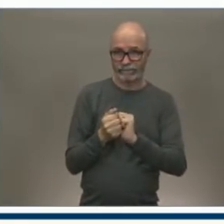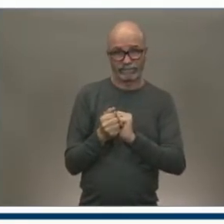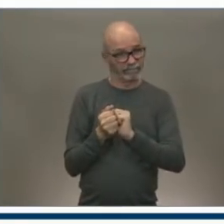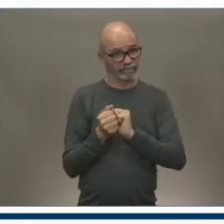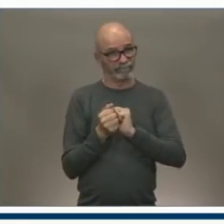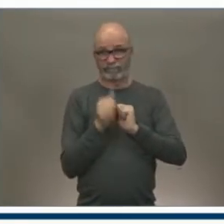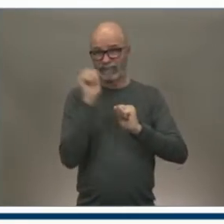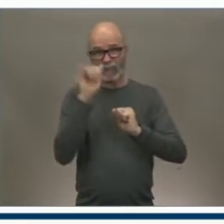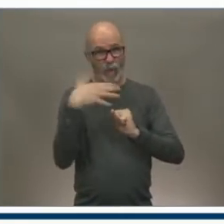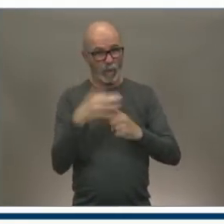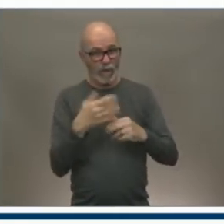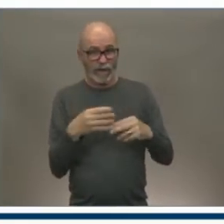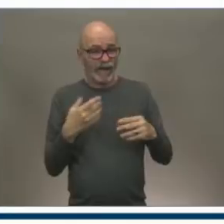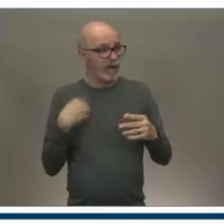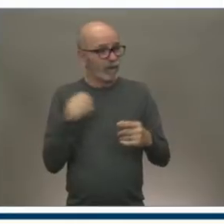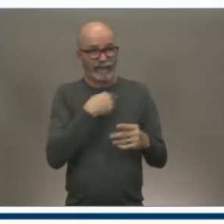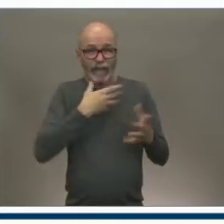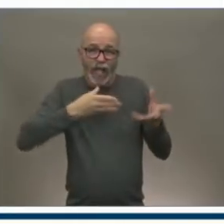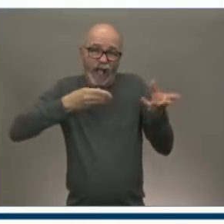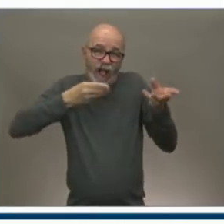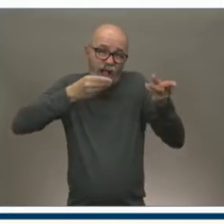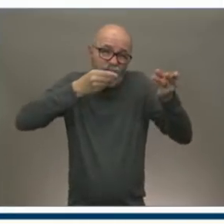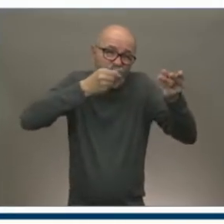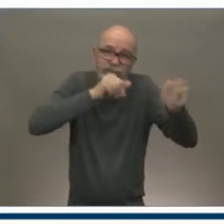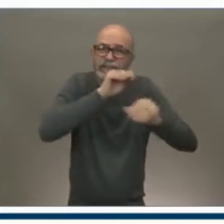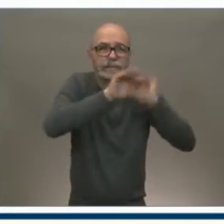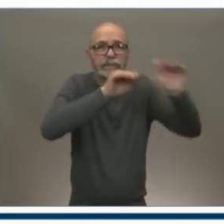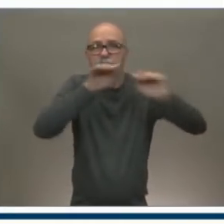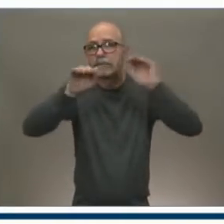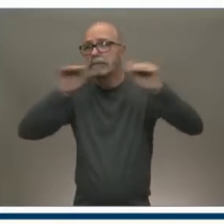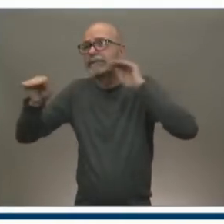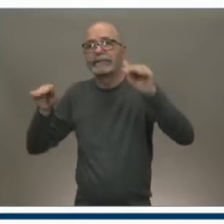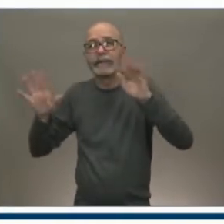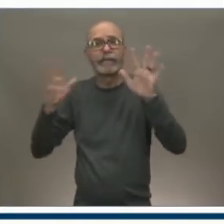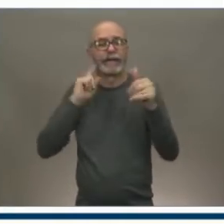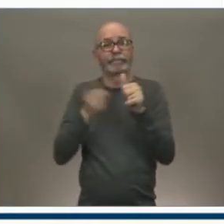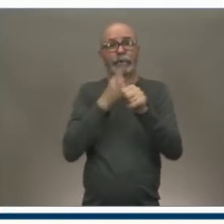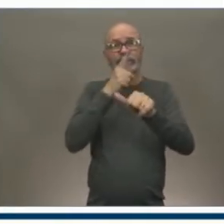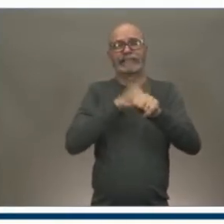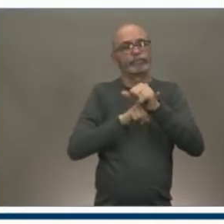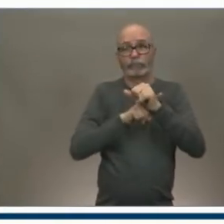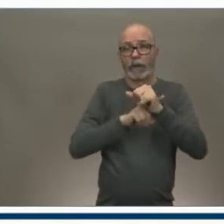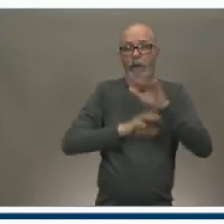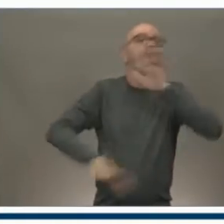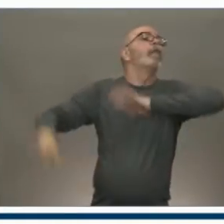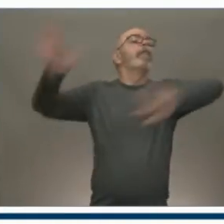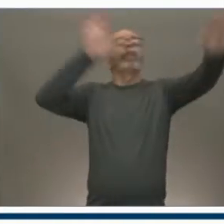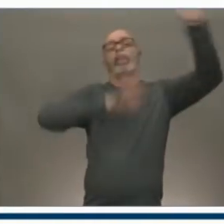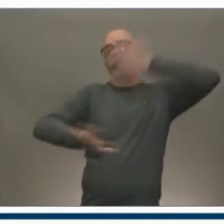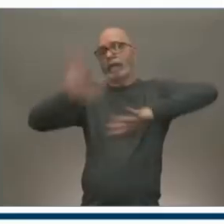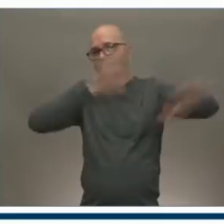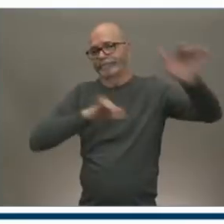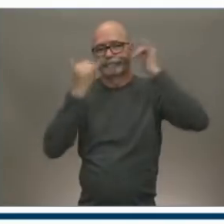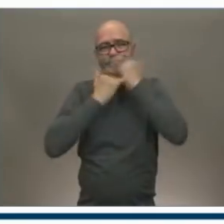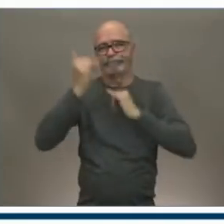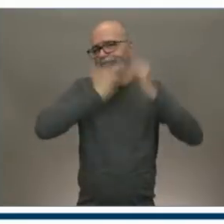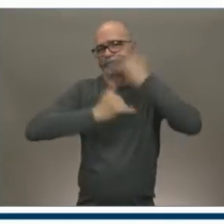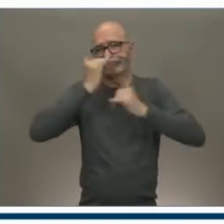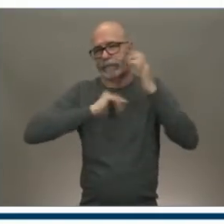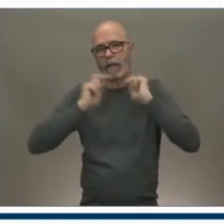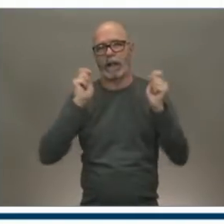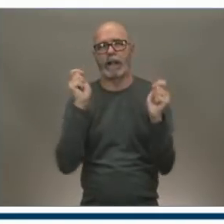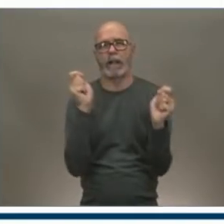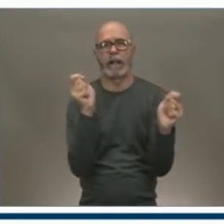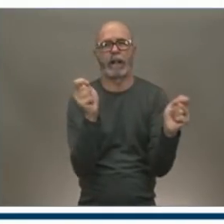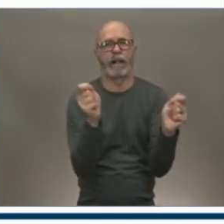Like anything, the first time you do it, you're not going to be at your maximum efficiency. So everything we do, we want to do it in a small